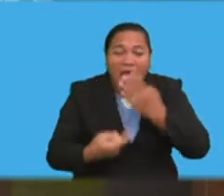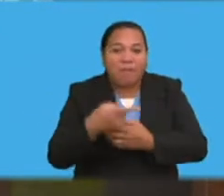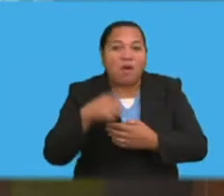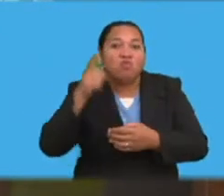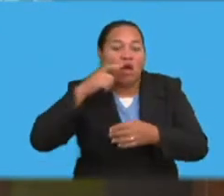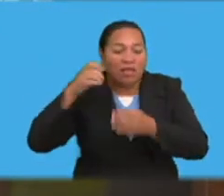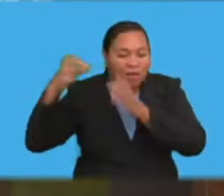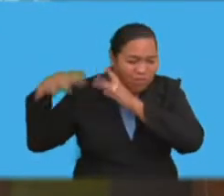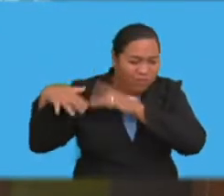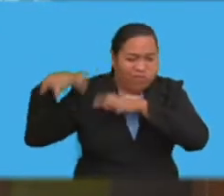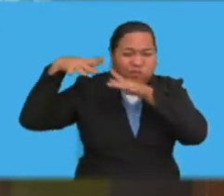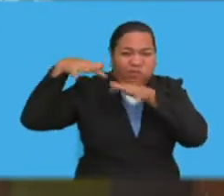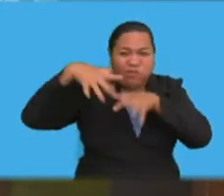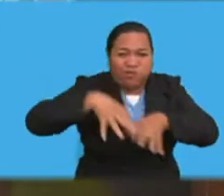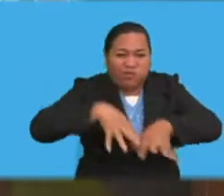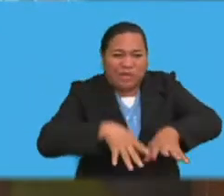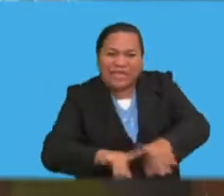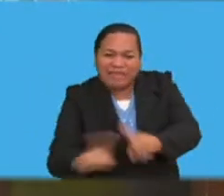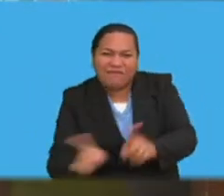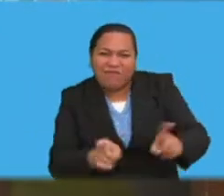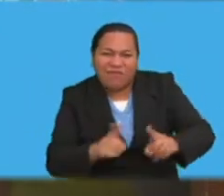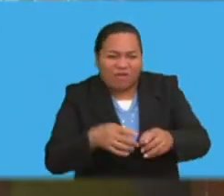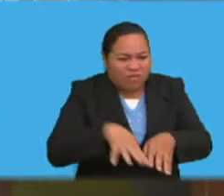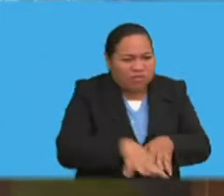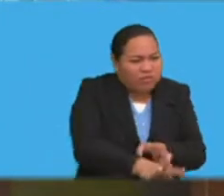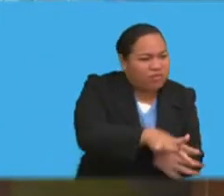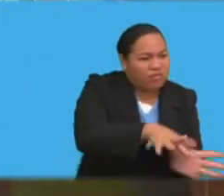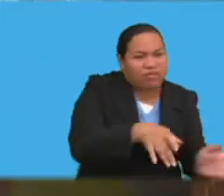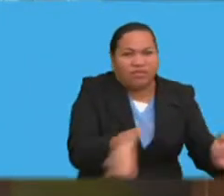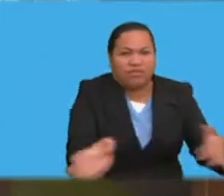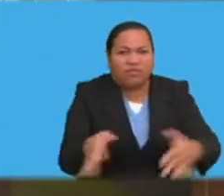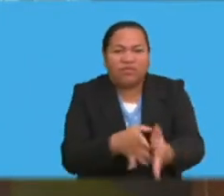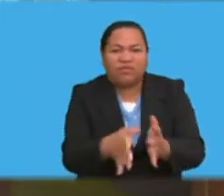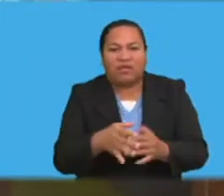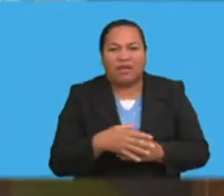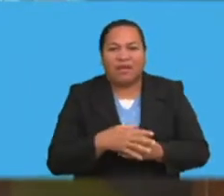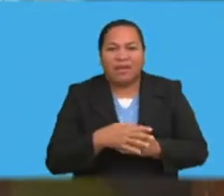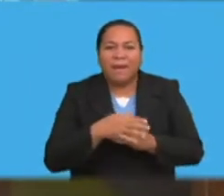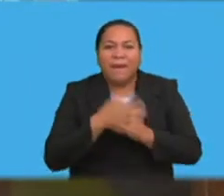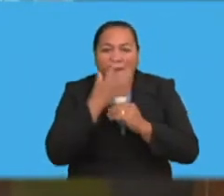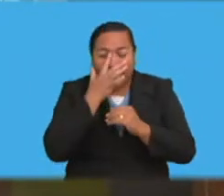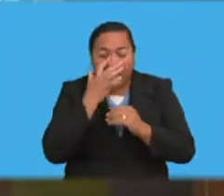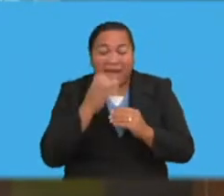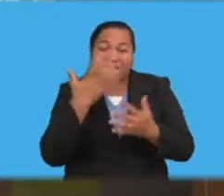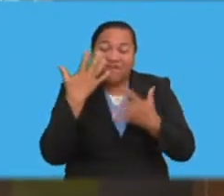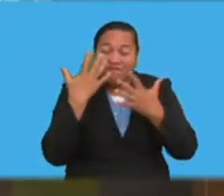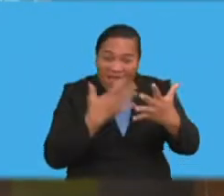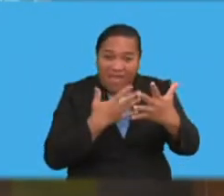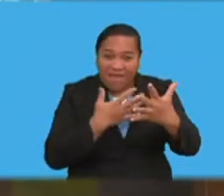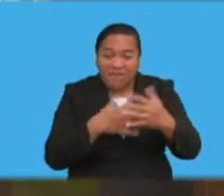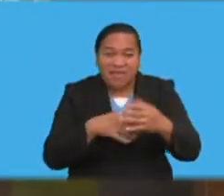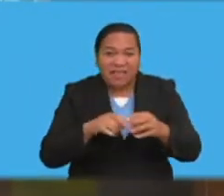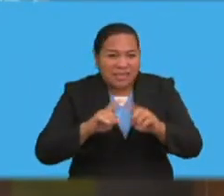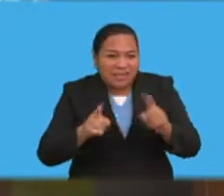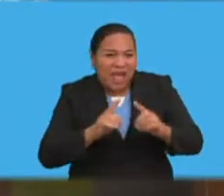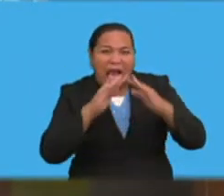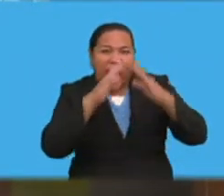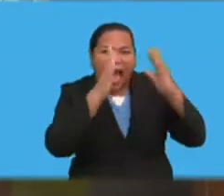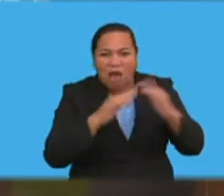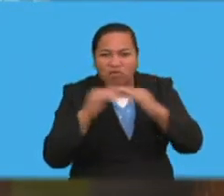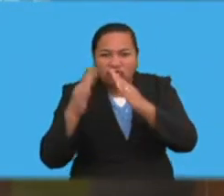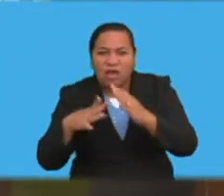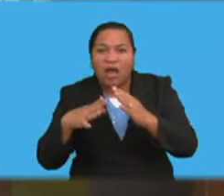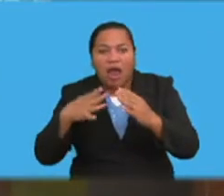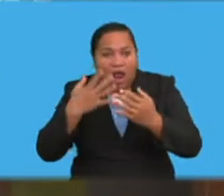being discharged into the waterways. Five, that increased runoff with housing and more paved areas